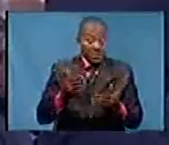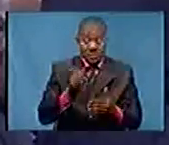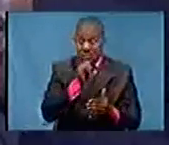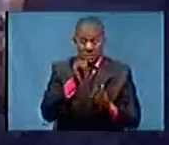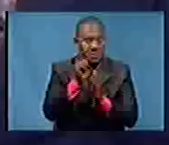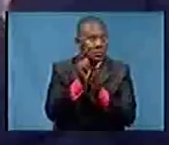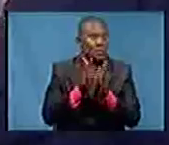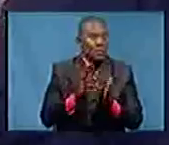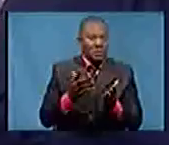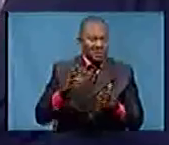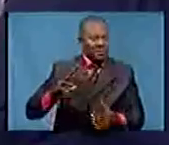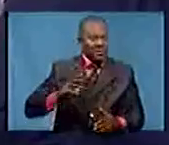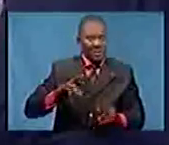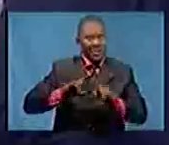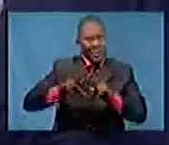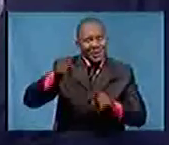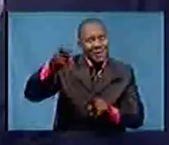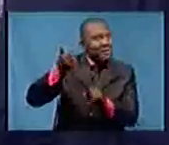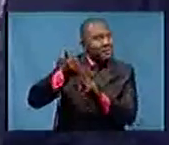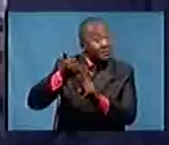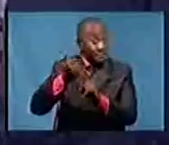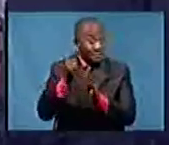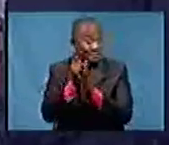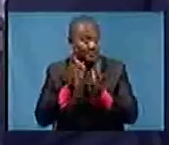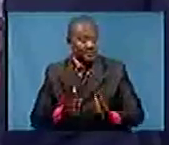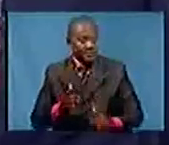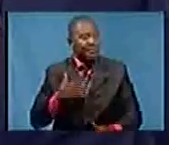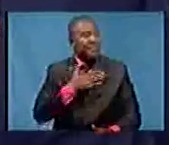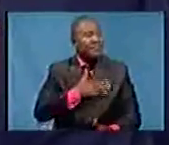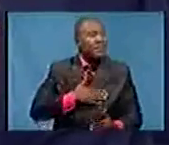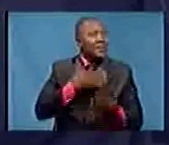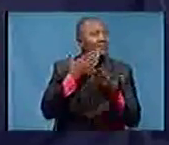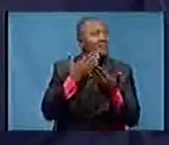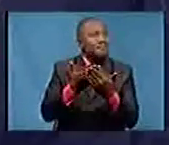to sleep. My Lord, we're pleading with you.